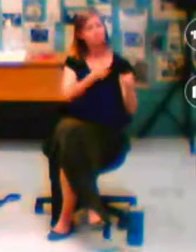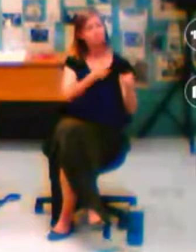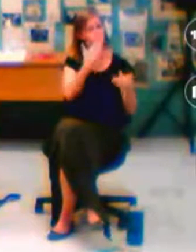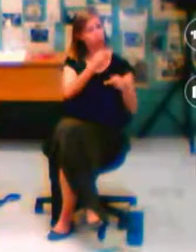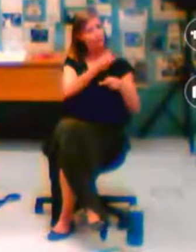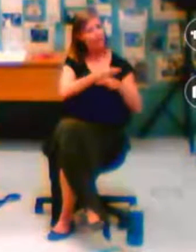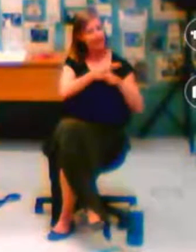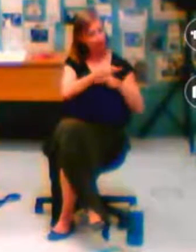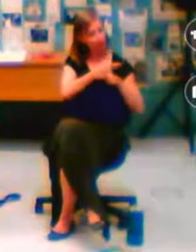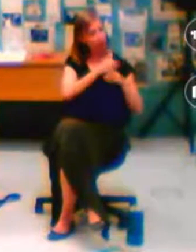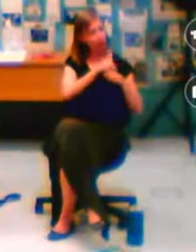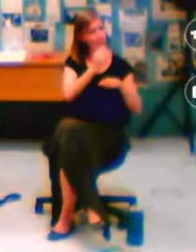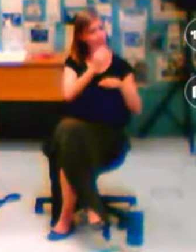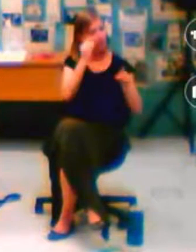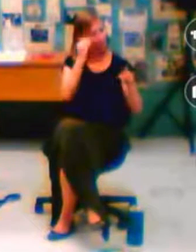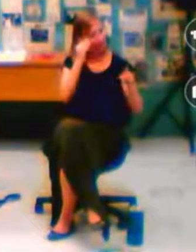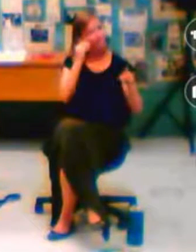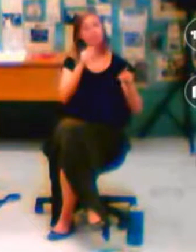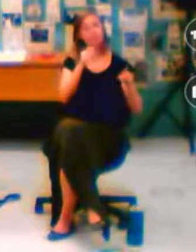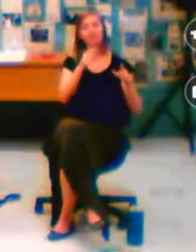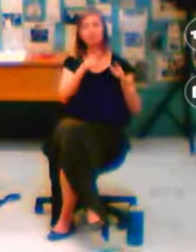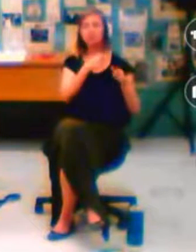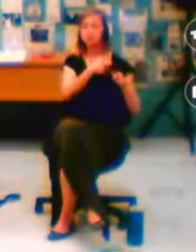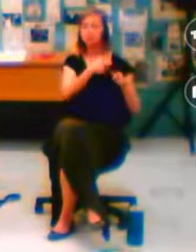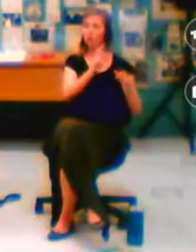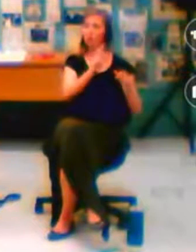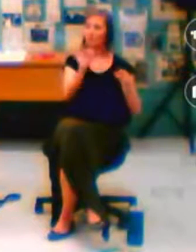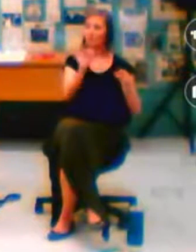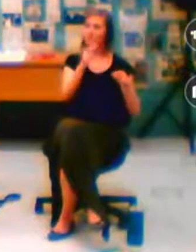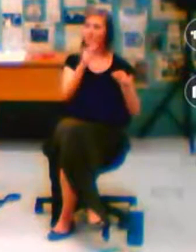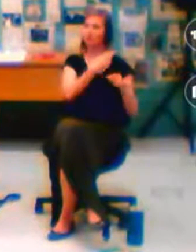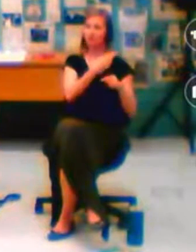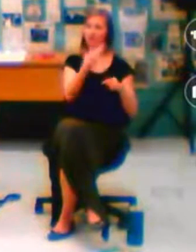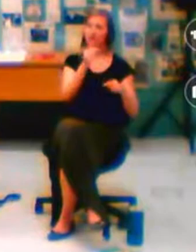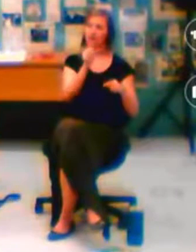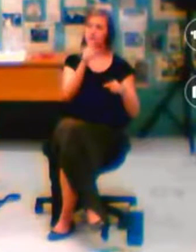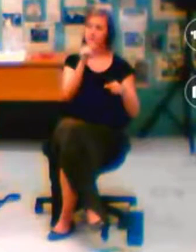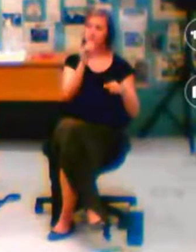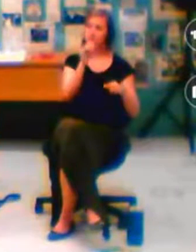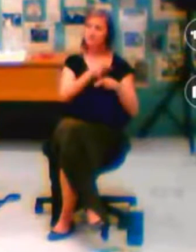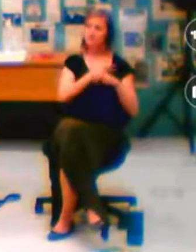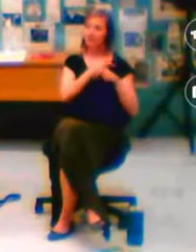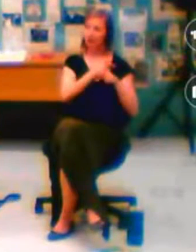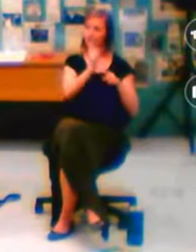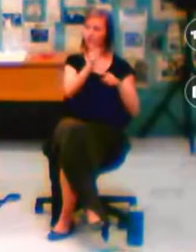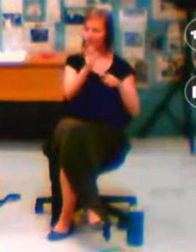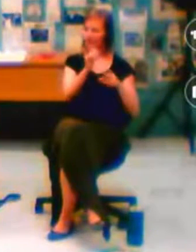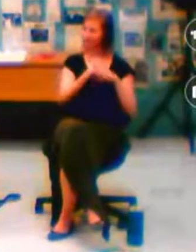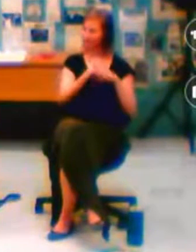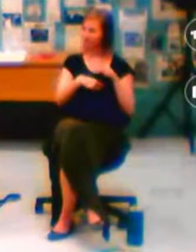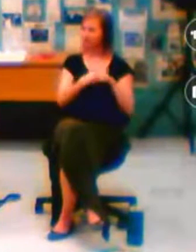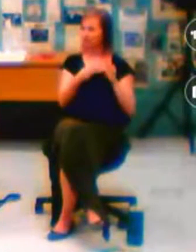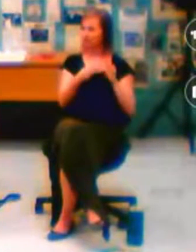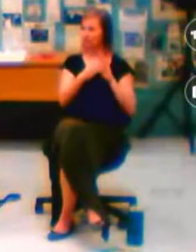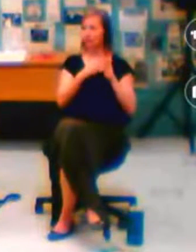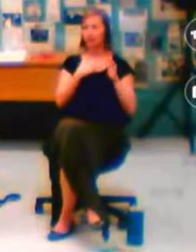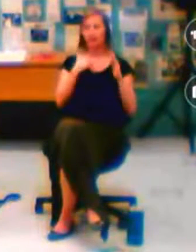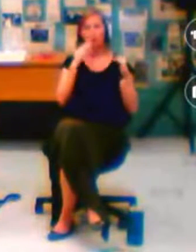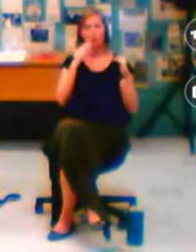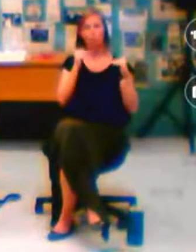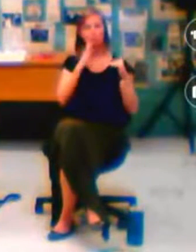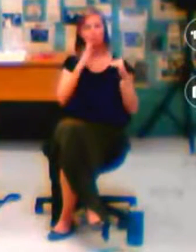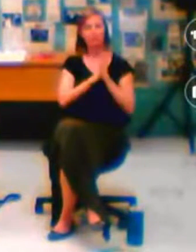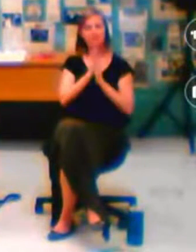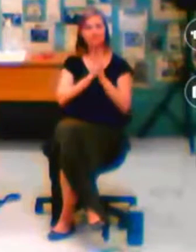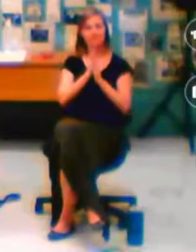someone their medication every day. You know, and I've seen this with hospice patients who then don't die because we do such a good job of providing them care in their